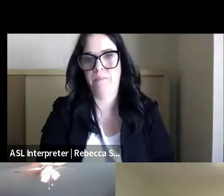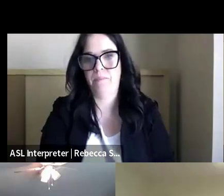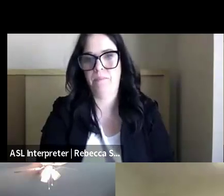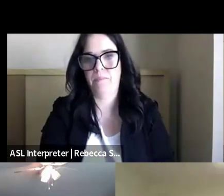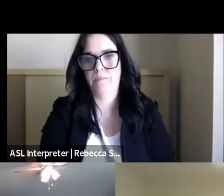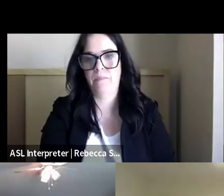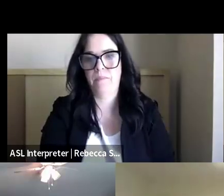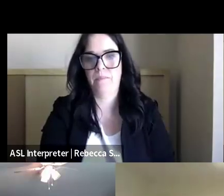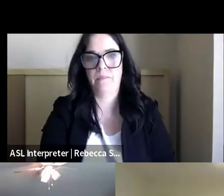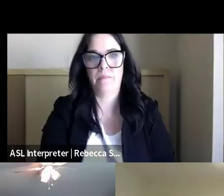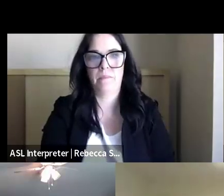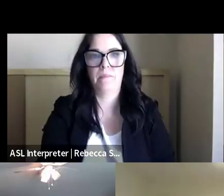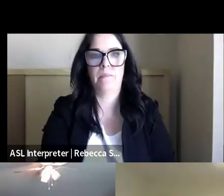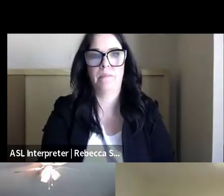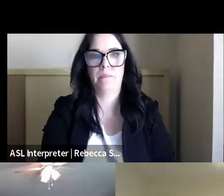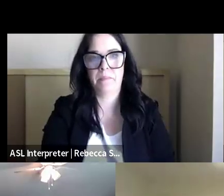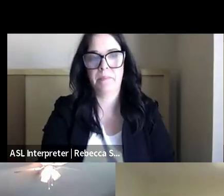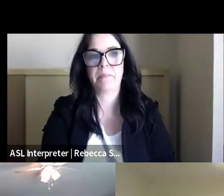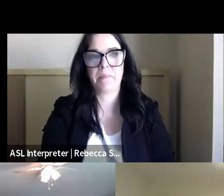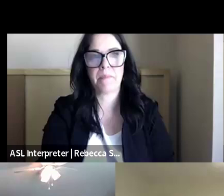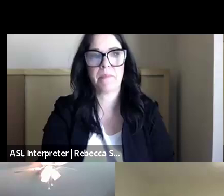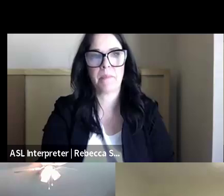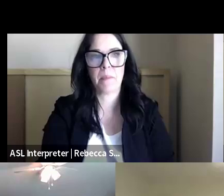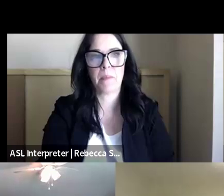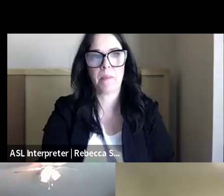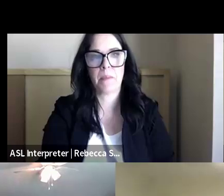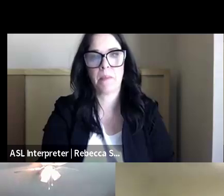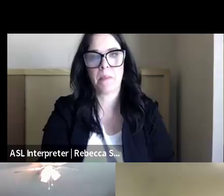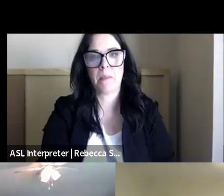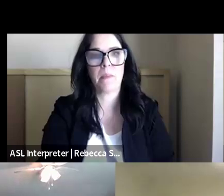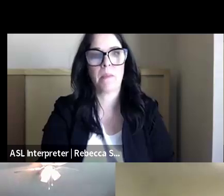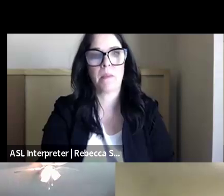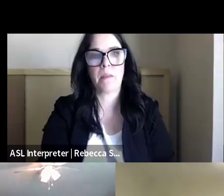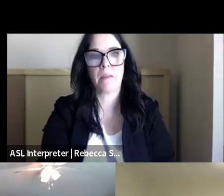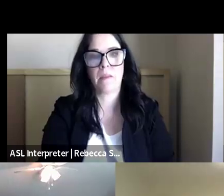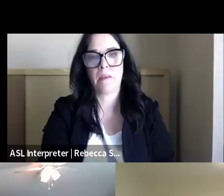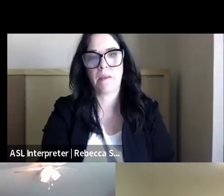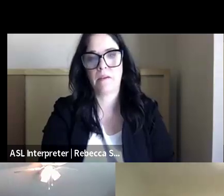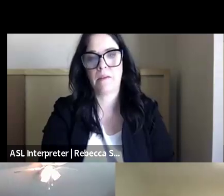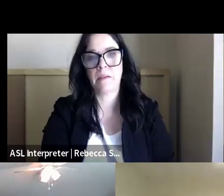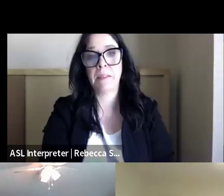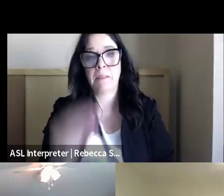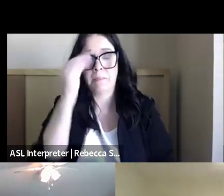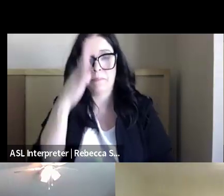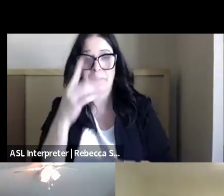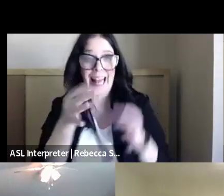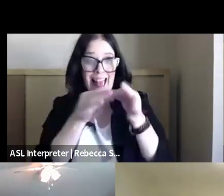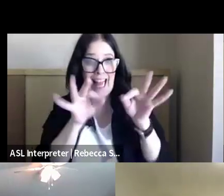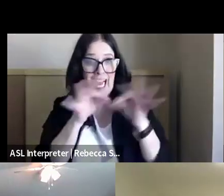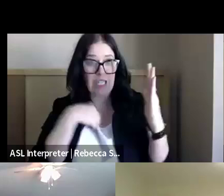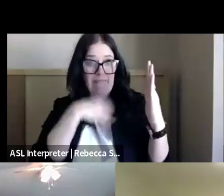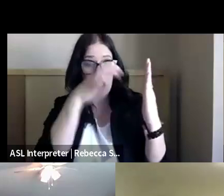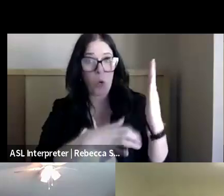A note on that, for all of the instructions, the language that is not included in the